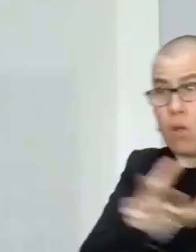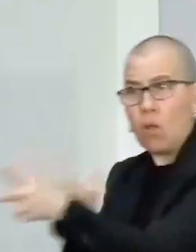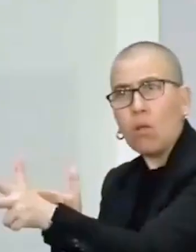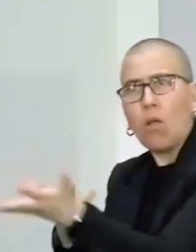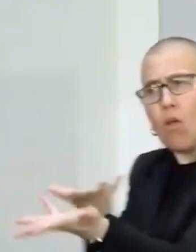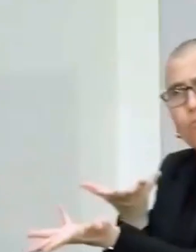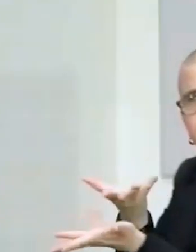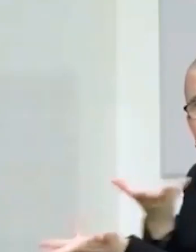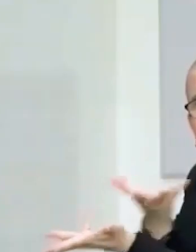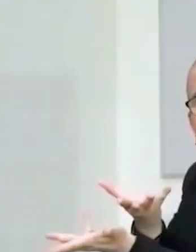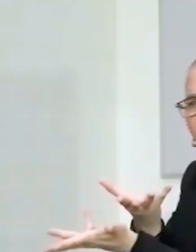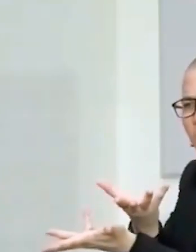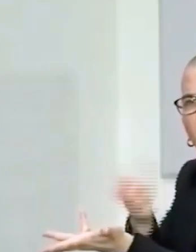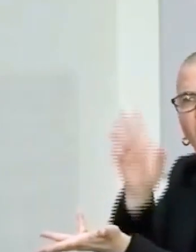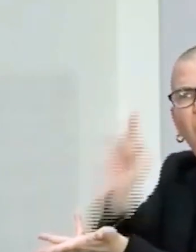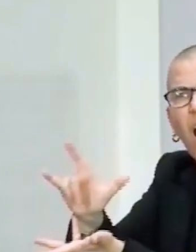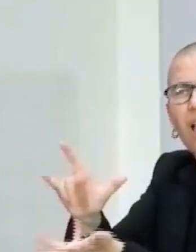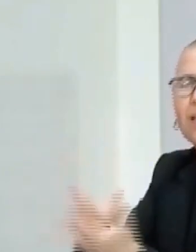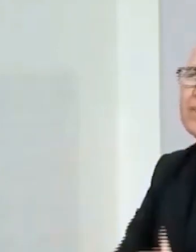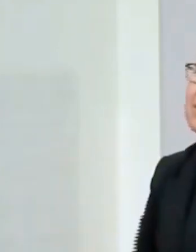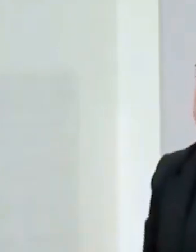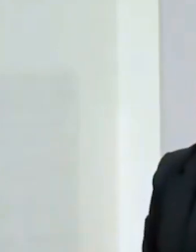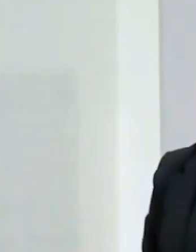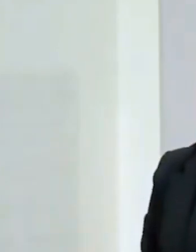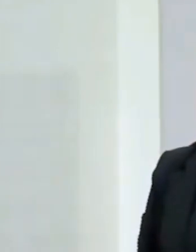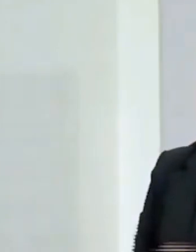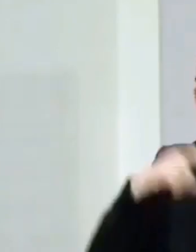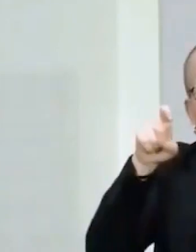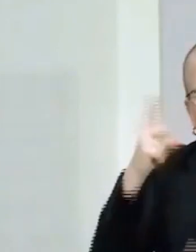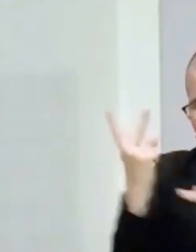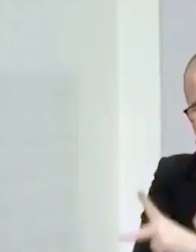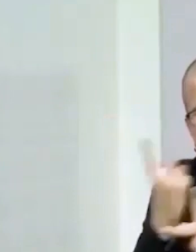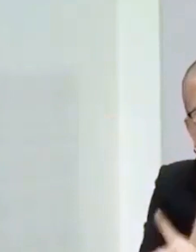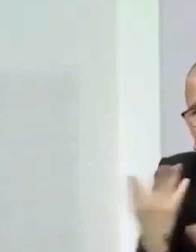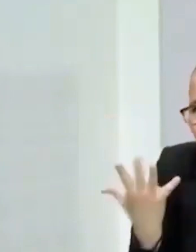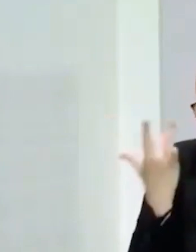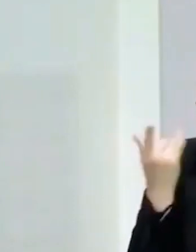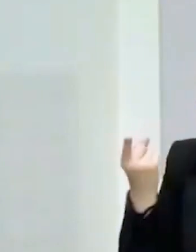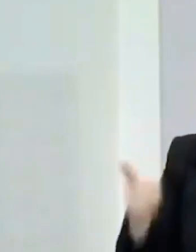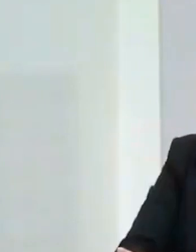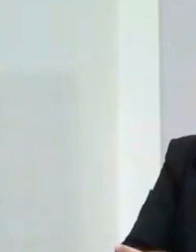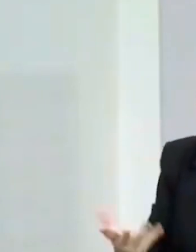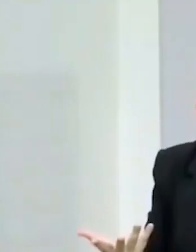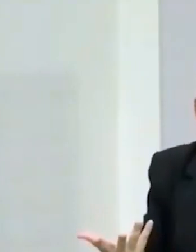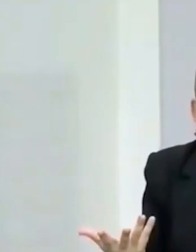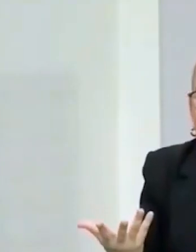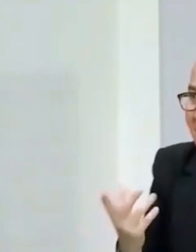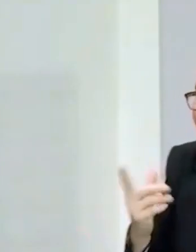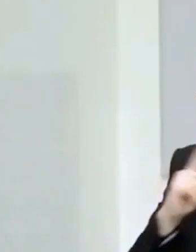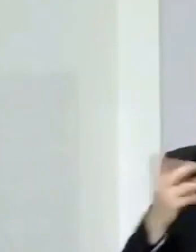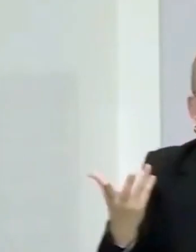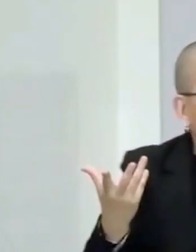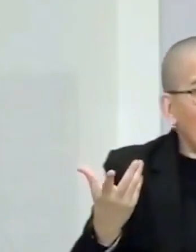and enough agreement around that we should be able to find some answers. Because to be very clear, if we don't find that answer, we're going to be right back